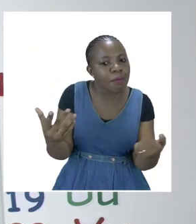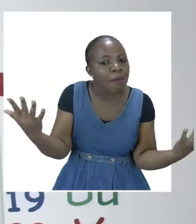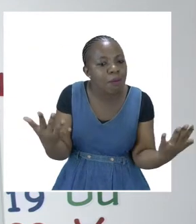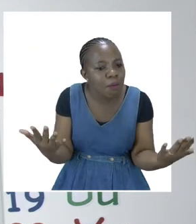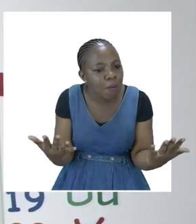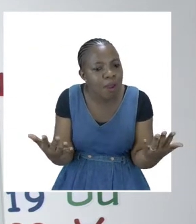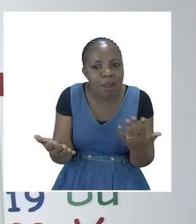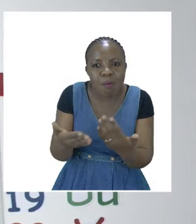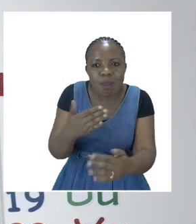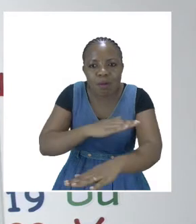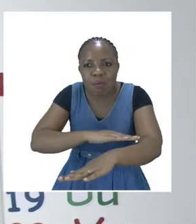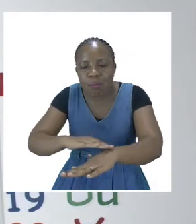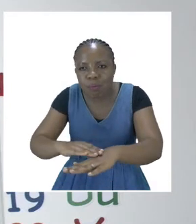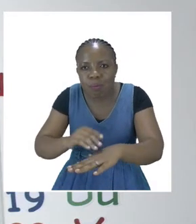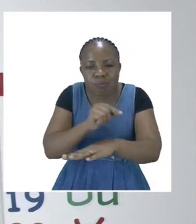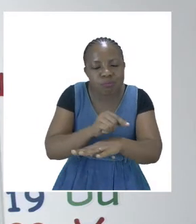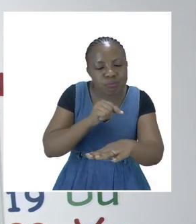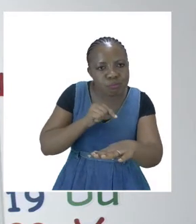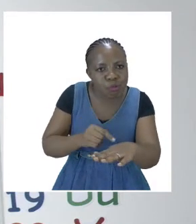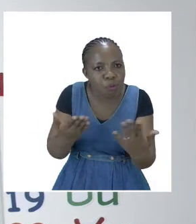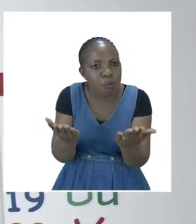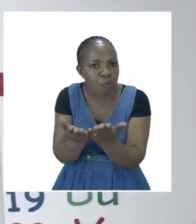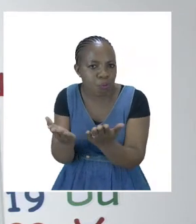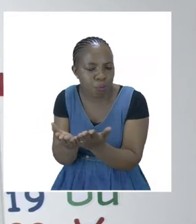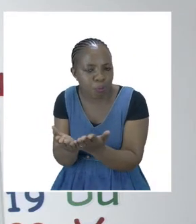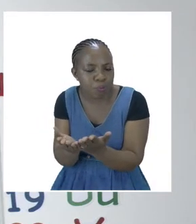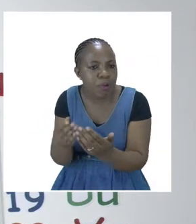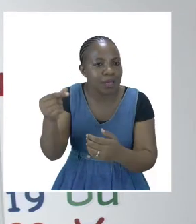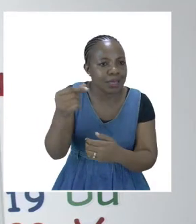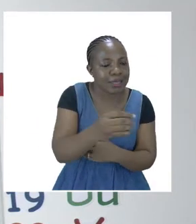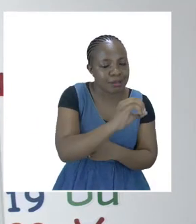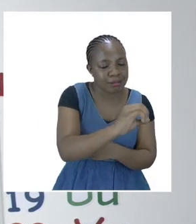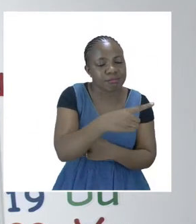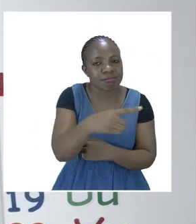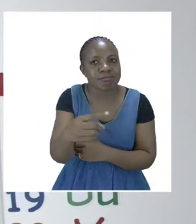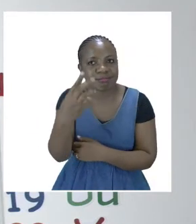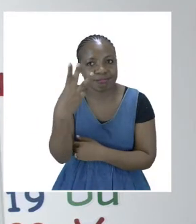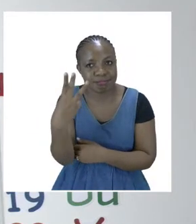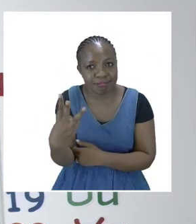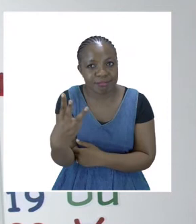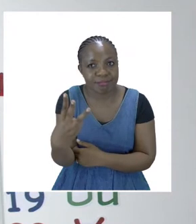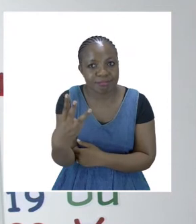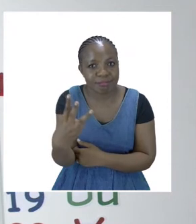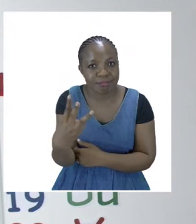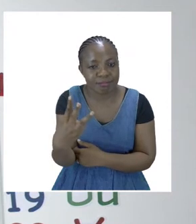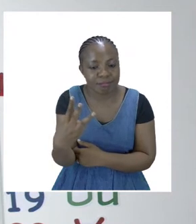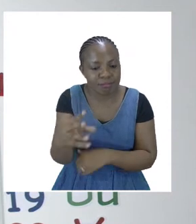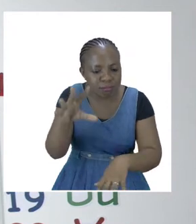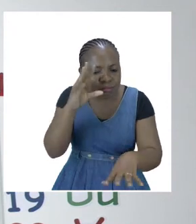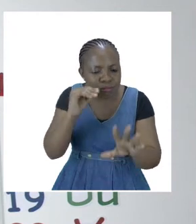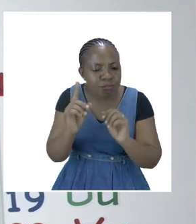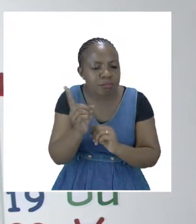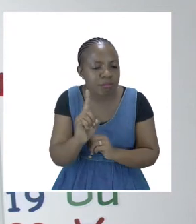to Thursday for pre-primary up until grade 3. The lessons are for listening